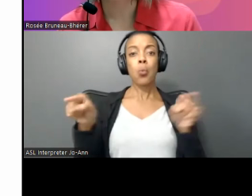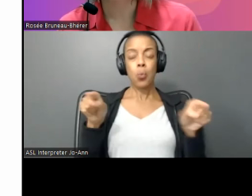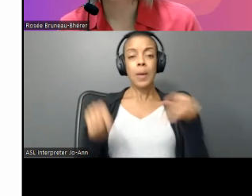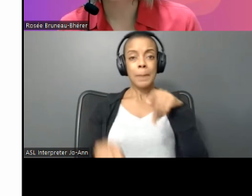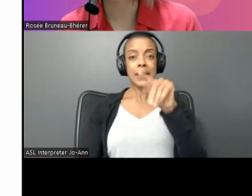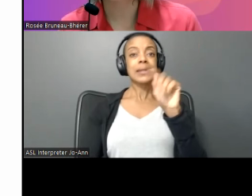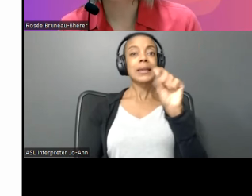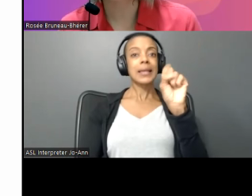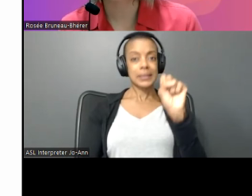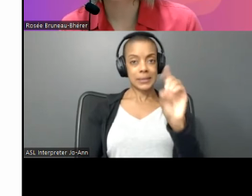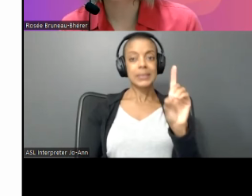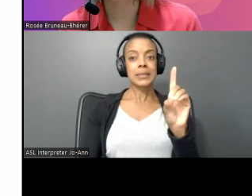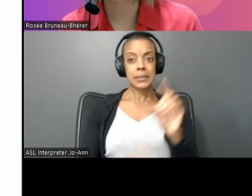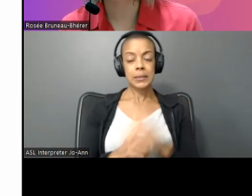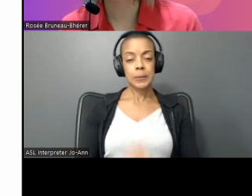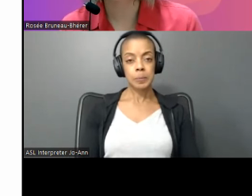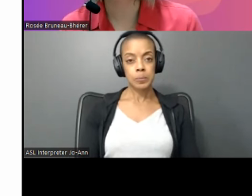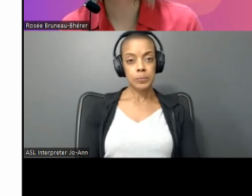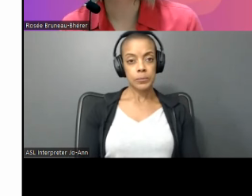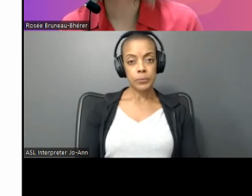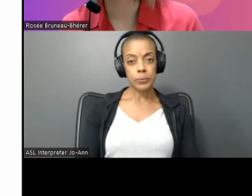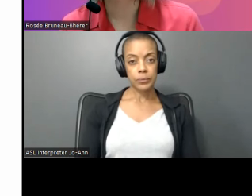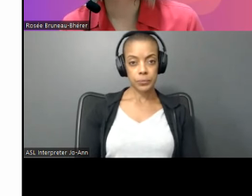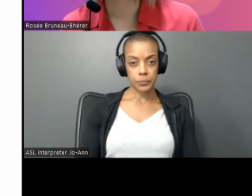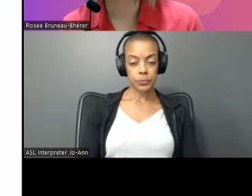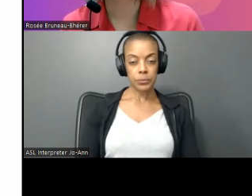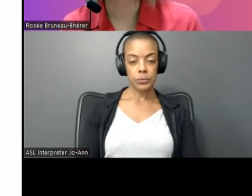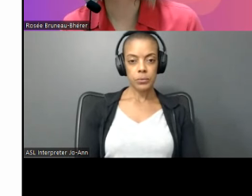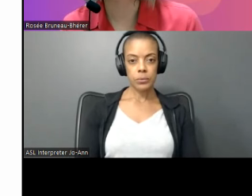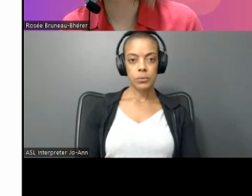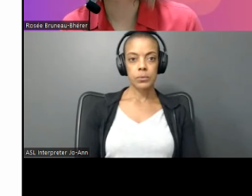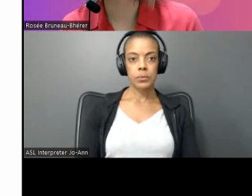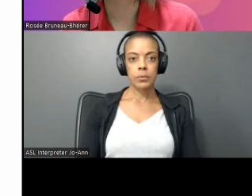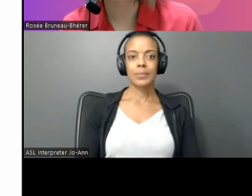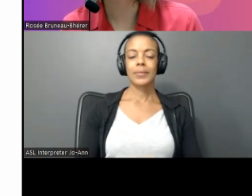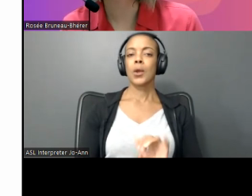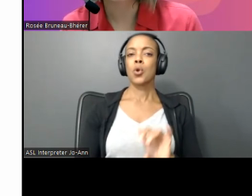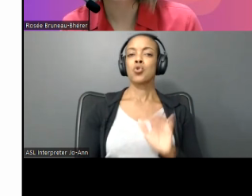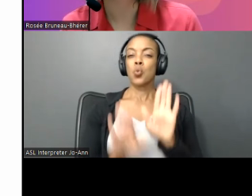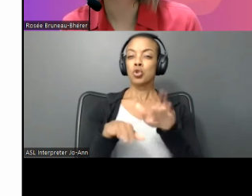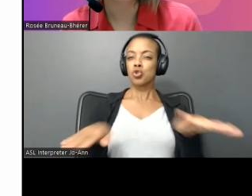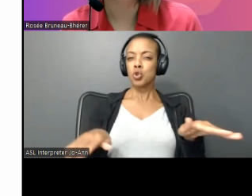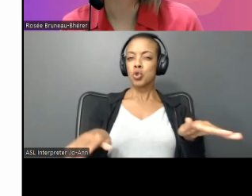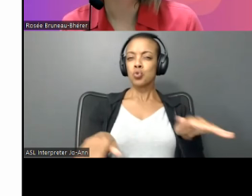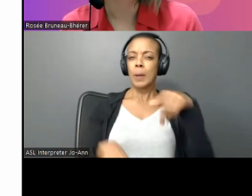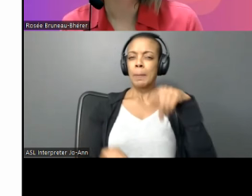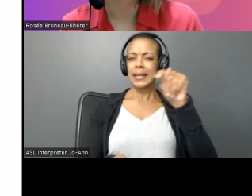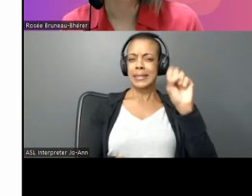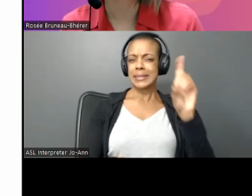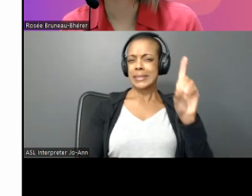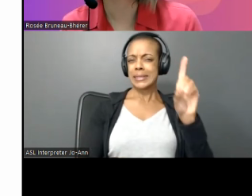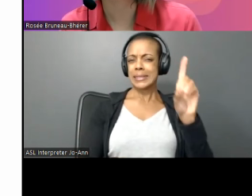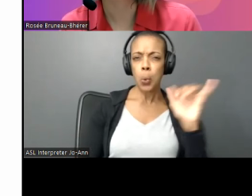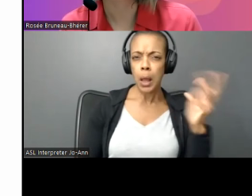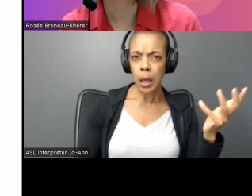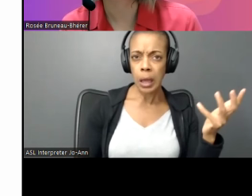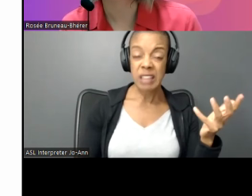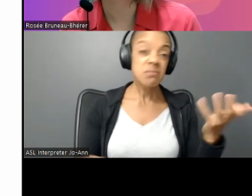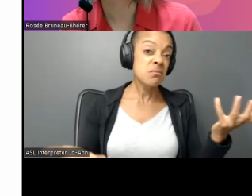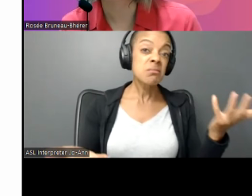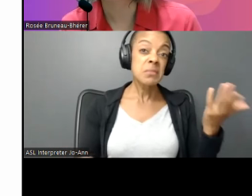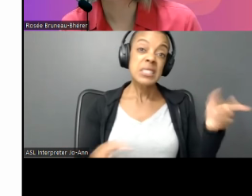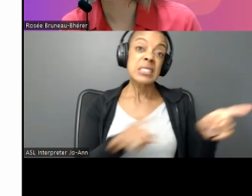to PTSD. How will that show up in children? You know, basically the same way that it would show up in